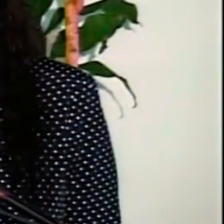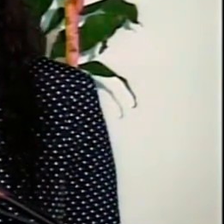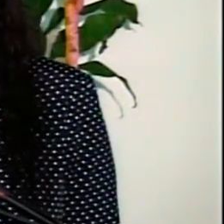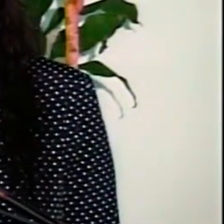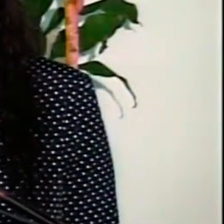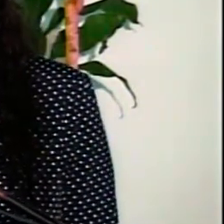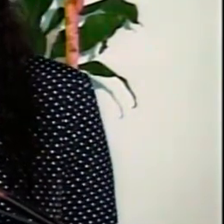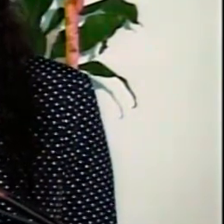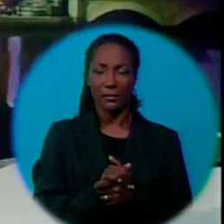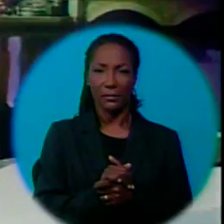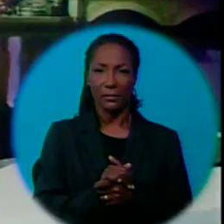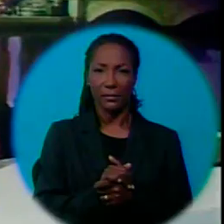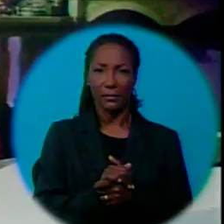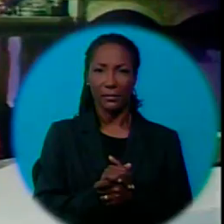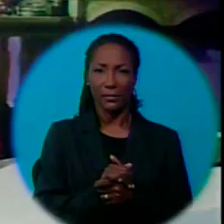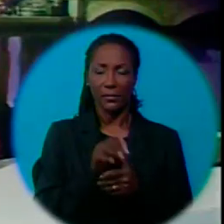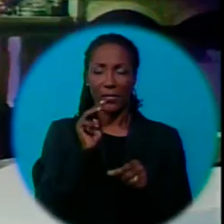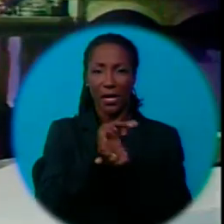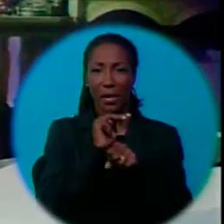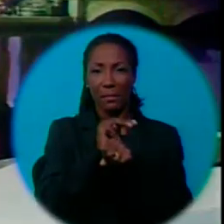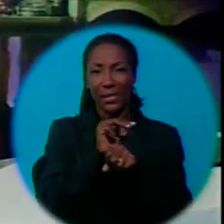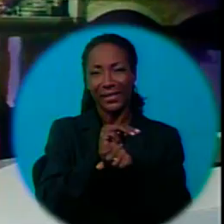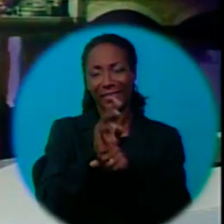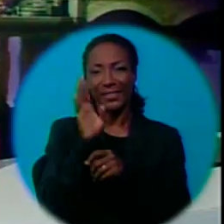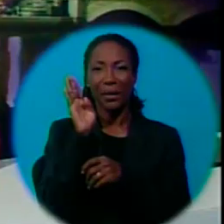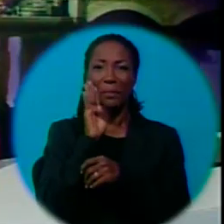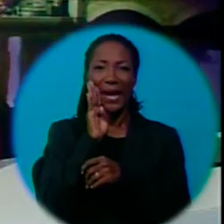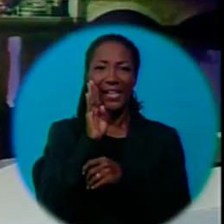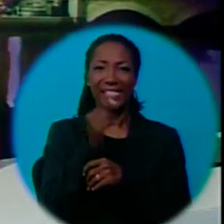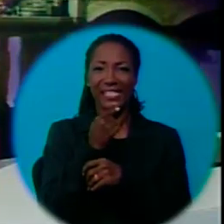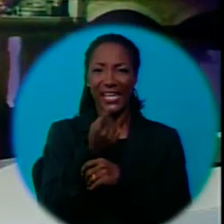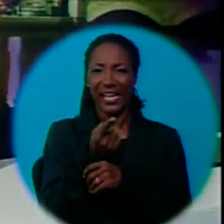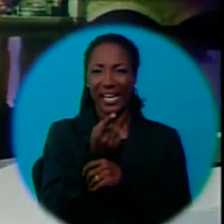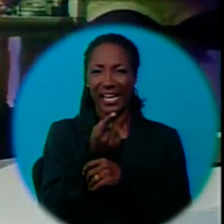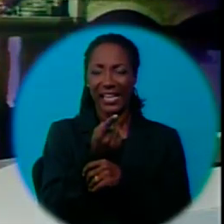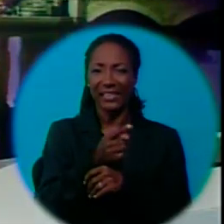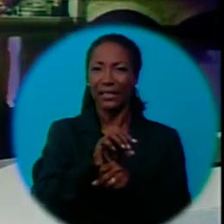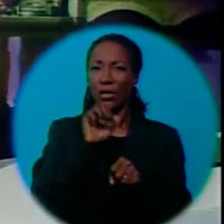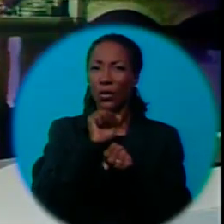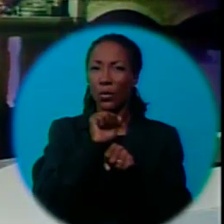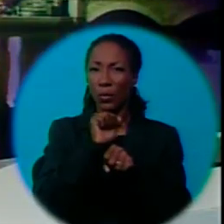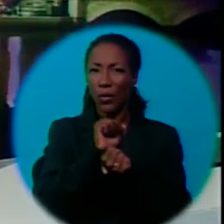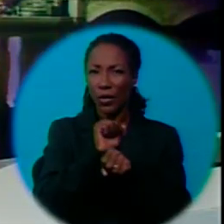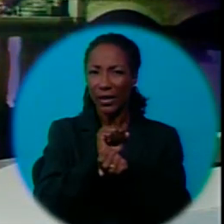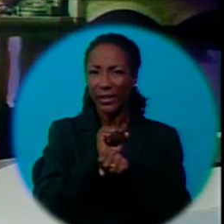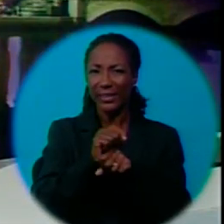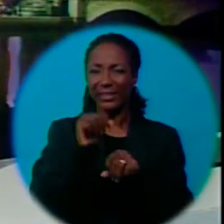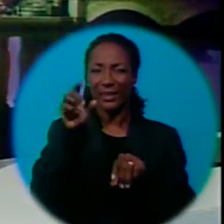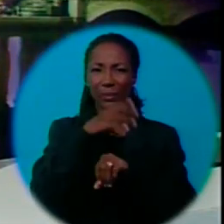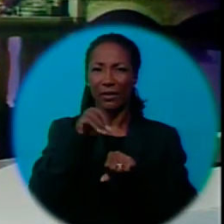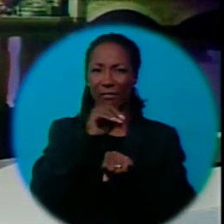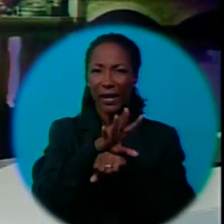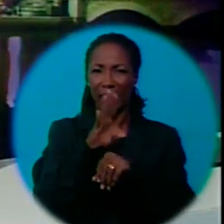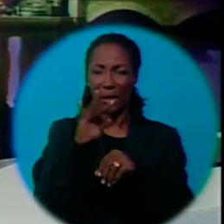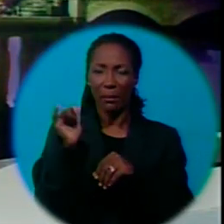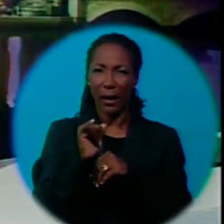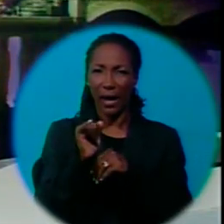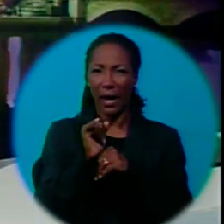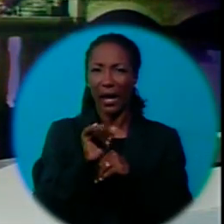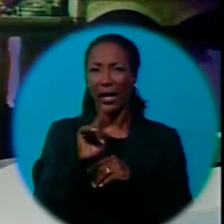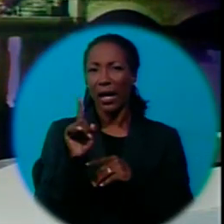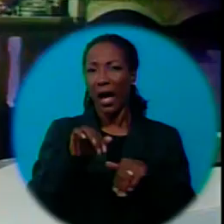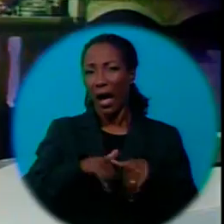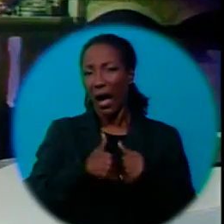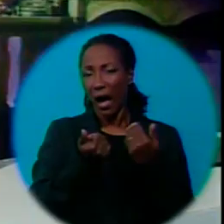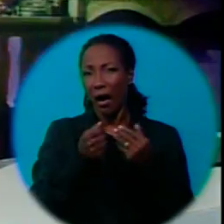entities Minister Beyer says employee productivity can be affected by their working conditions She wants Barbados to be part